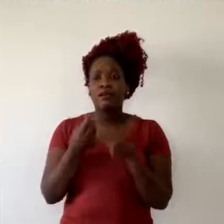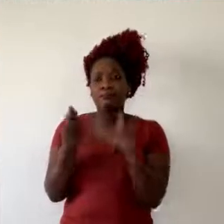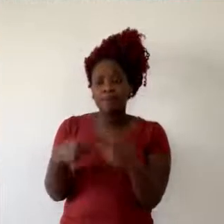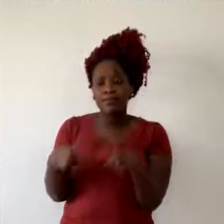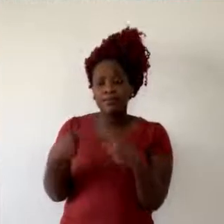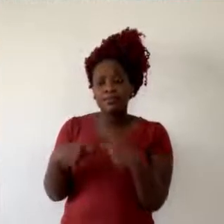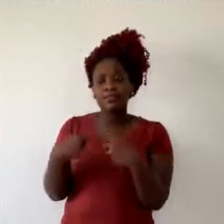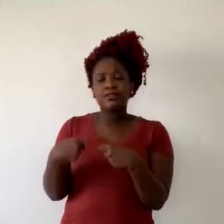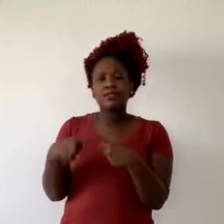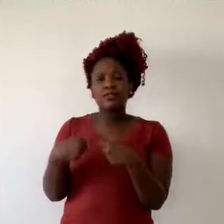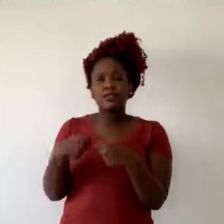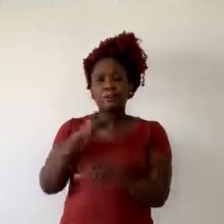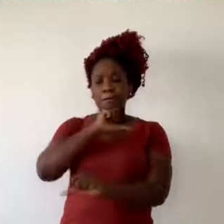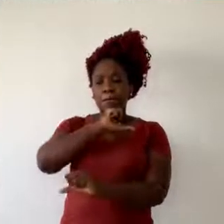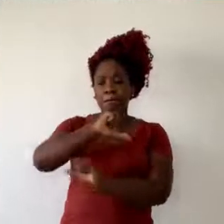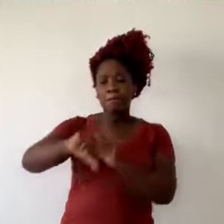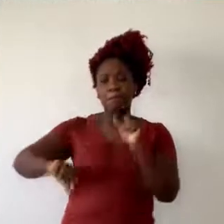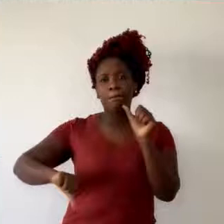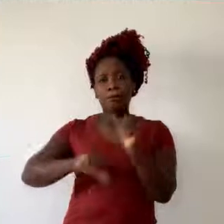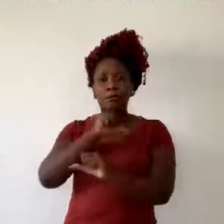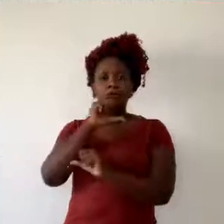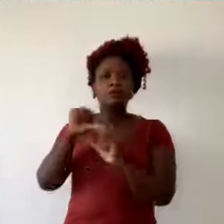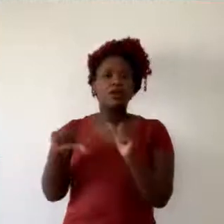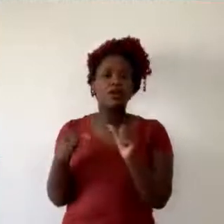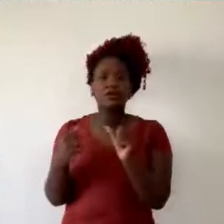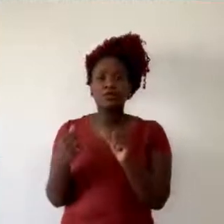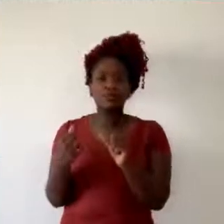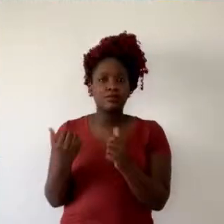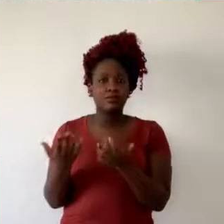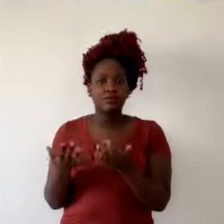with this need to break with that.